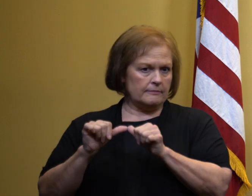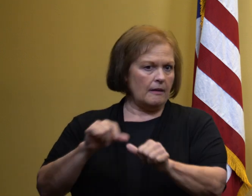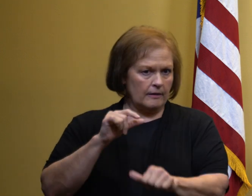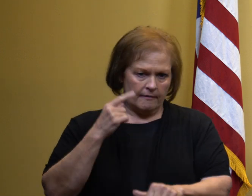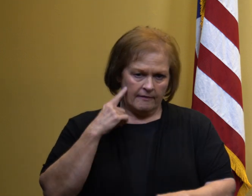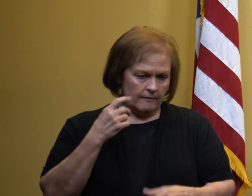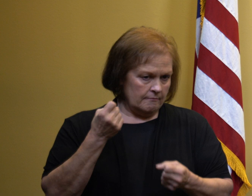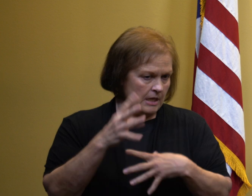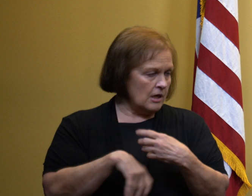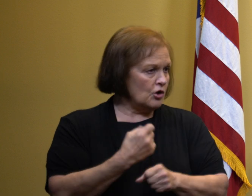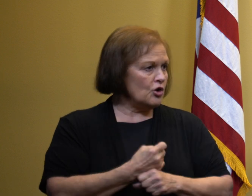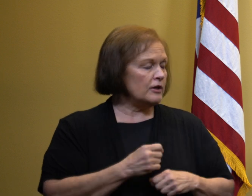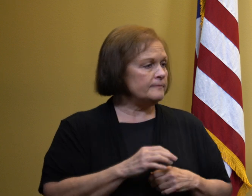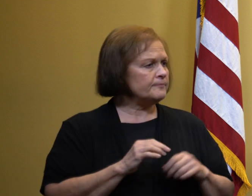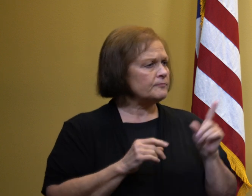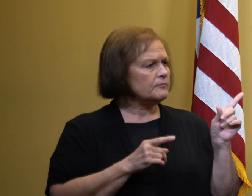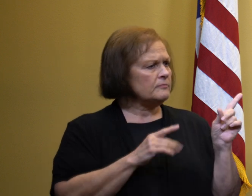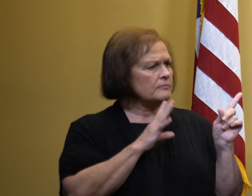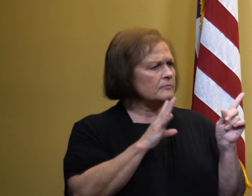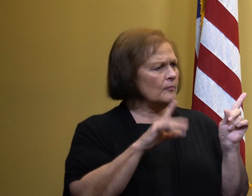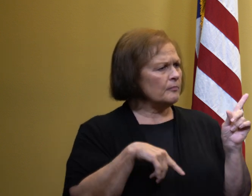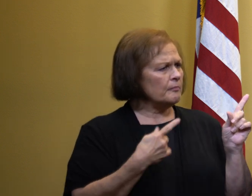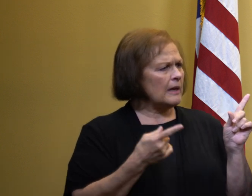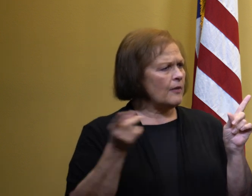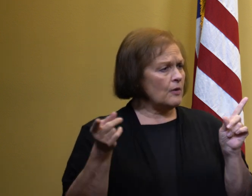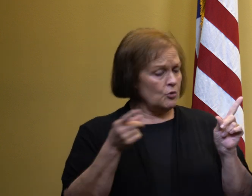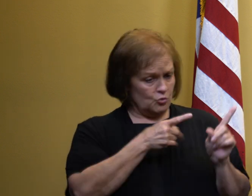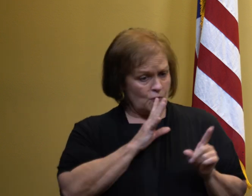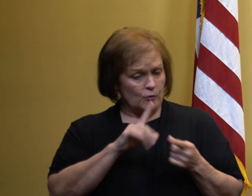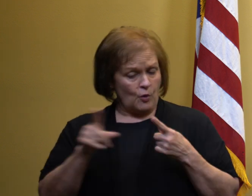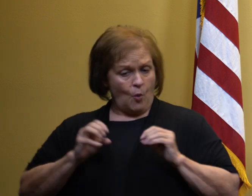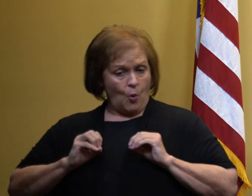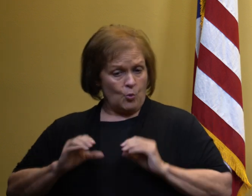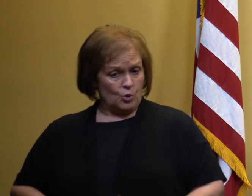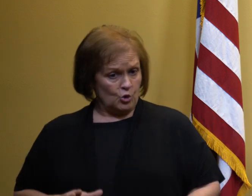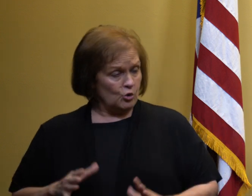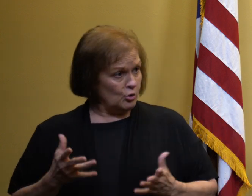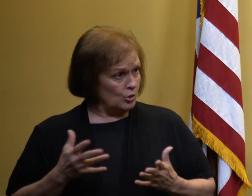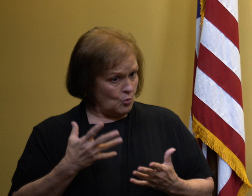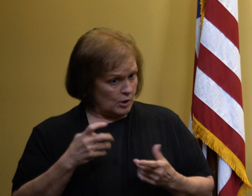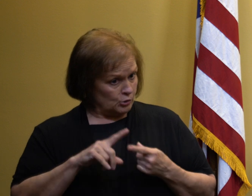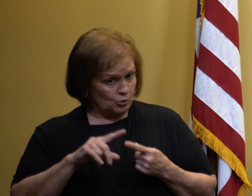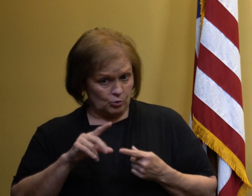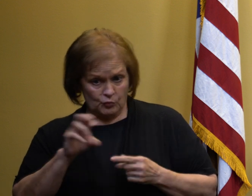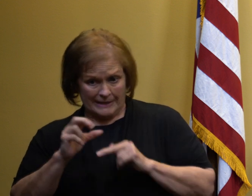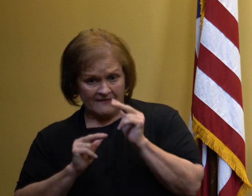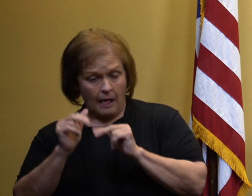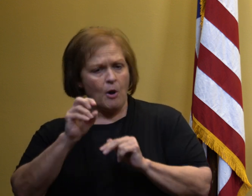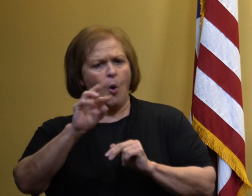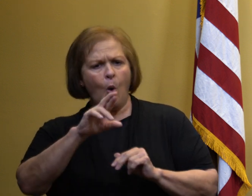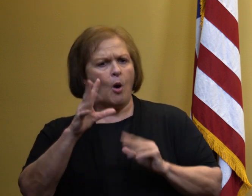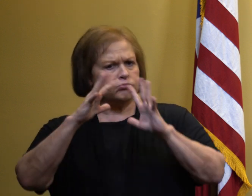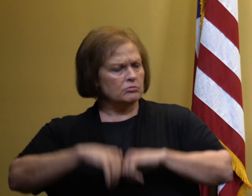And those two viable options that you had these conversations with the owners of the property, are these viable options for redevelopment or for demolition? These